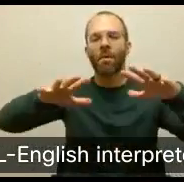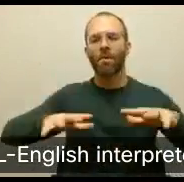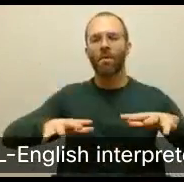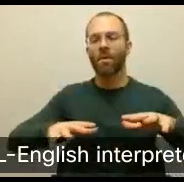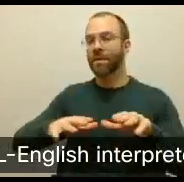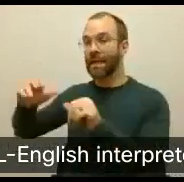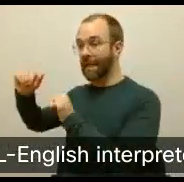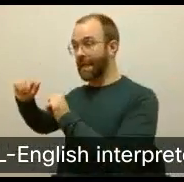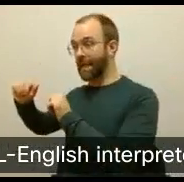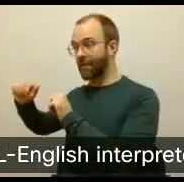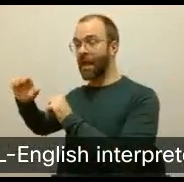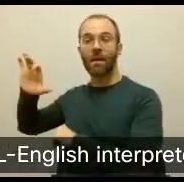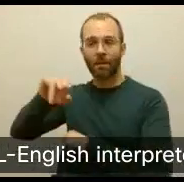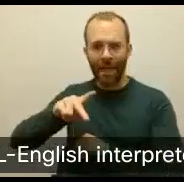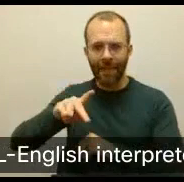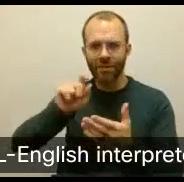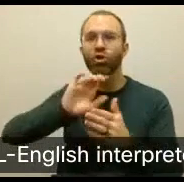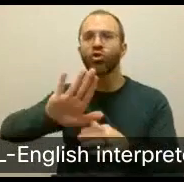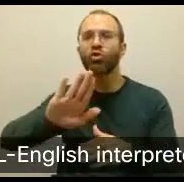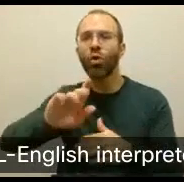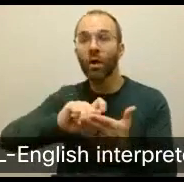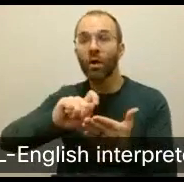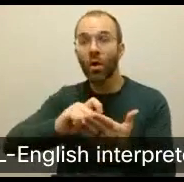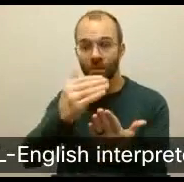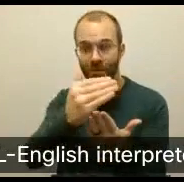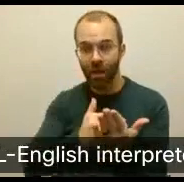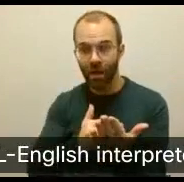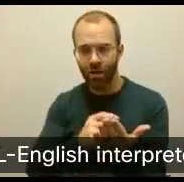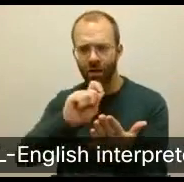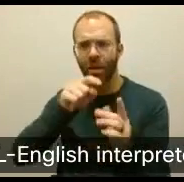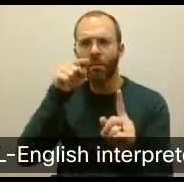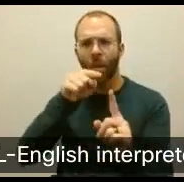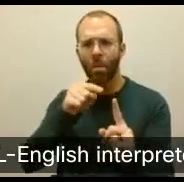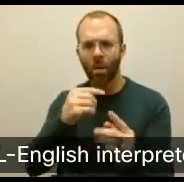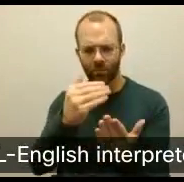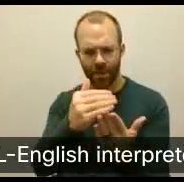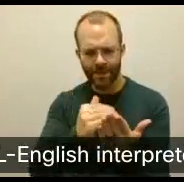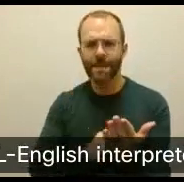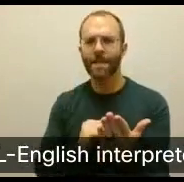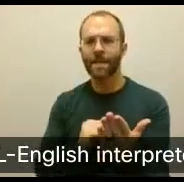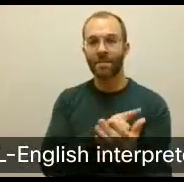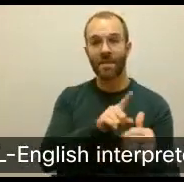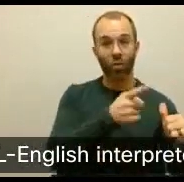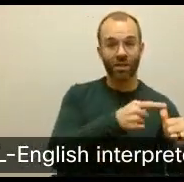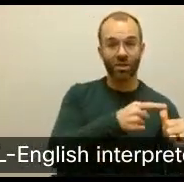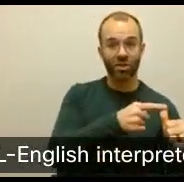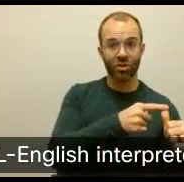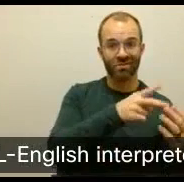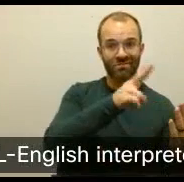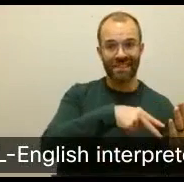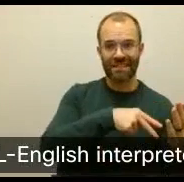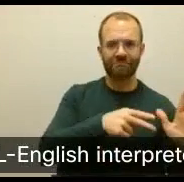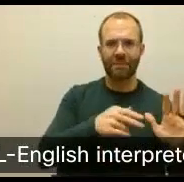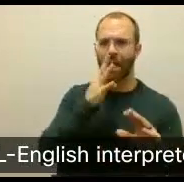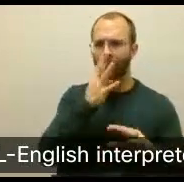notes later, you're going to be looking at it with a fresh set of eyes, and hopefully the original text won't still be in your mind, in your